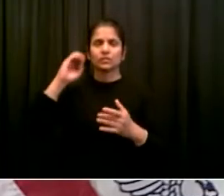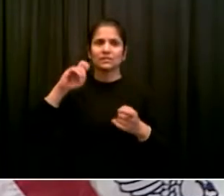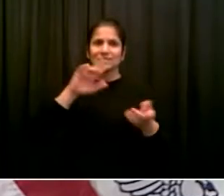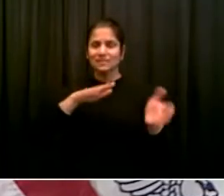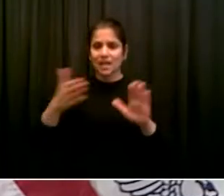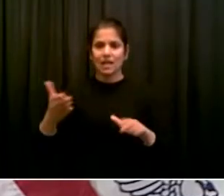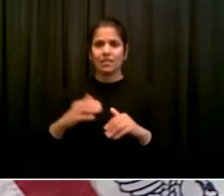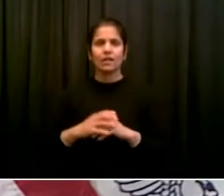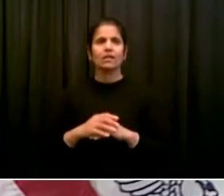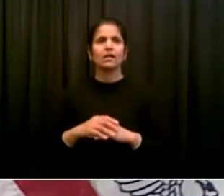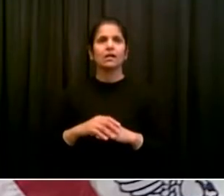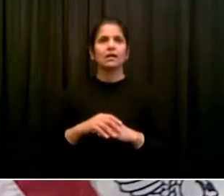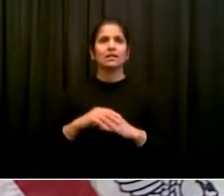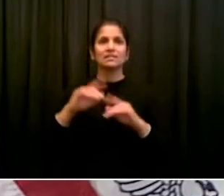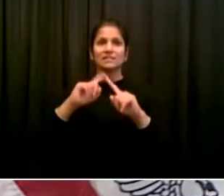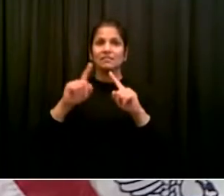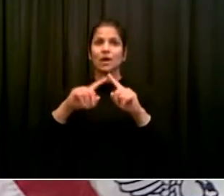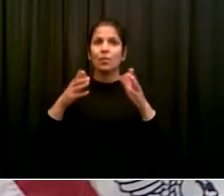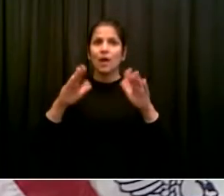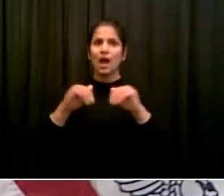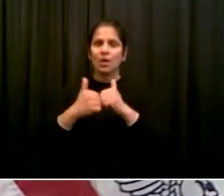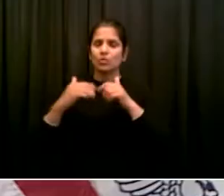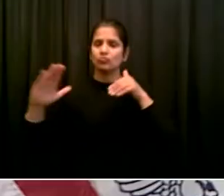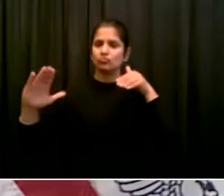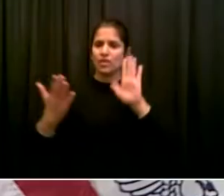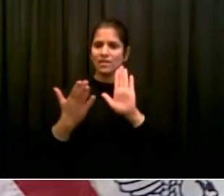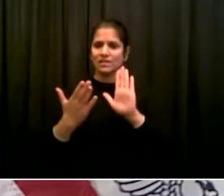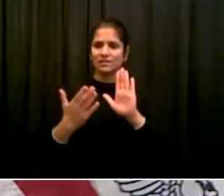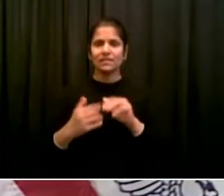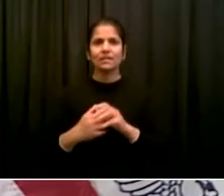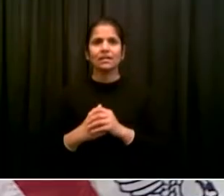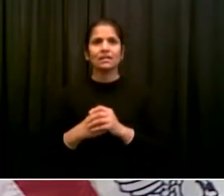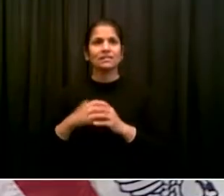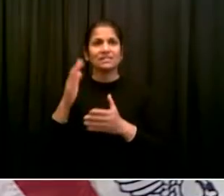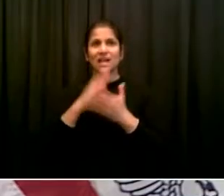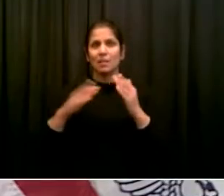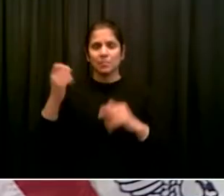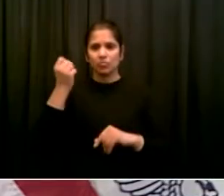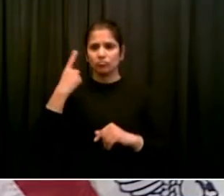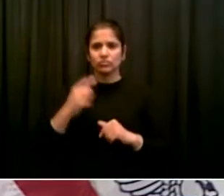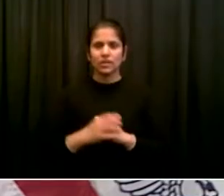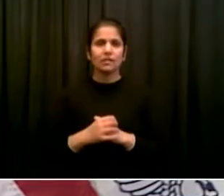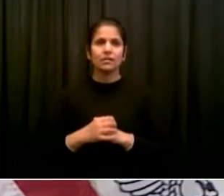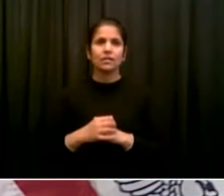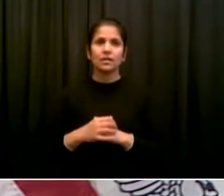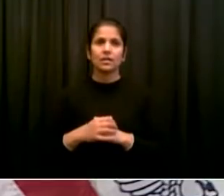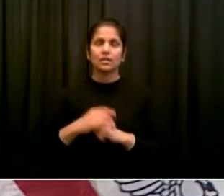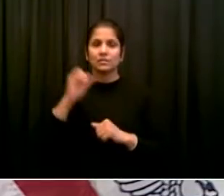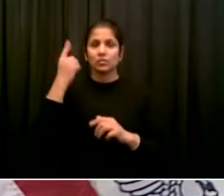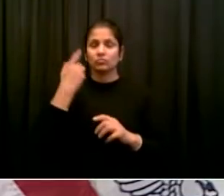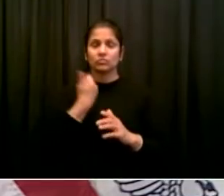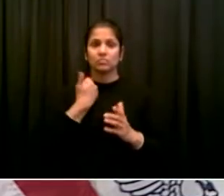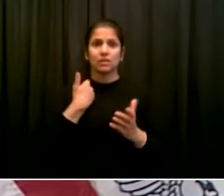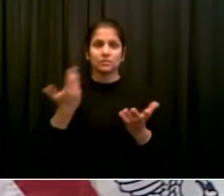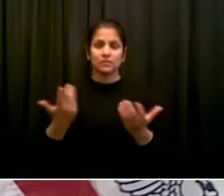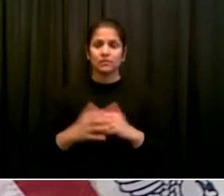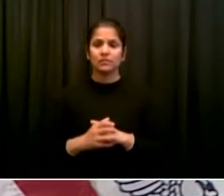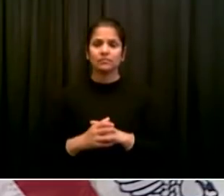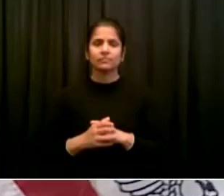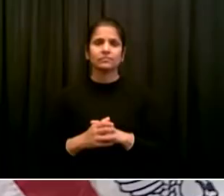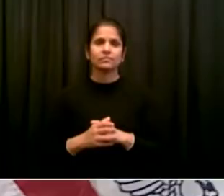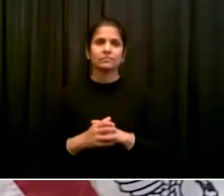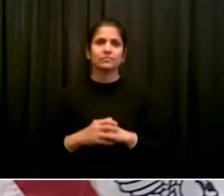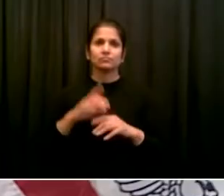we have to address it, some of which we didn't understand as well. I certainly didn't understand as well. And it's important